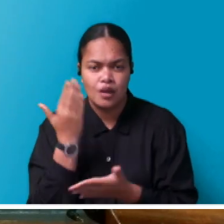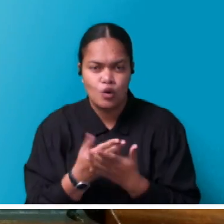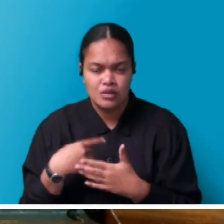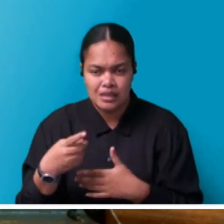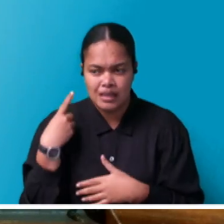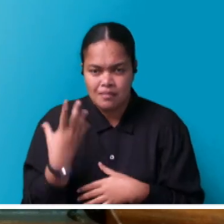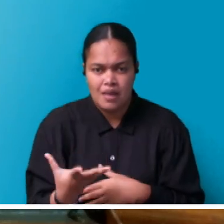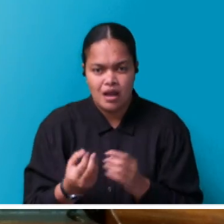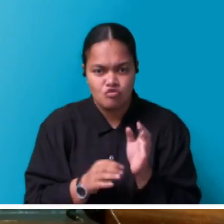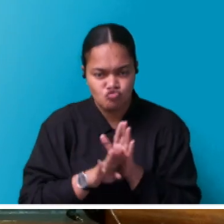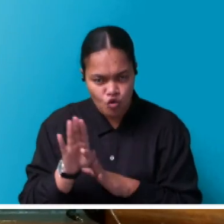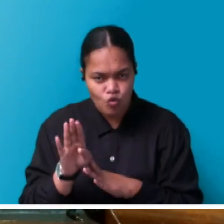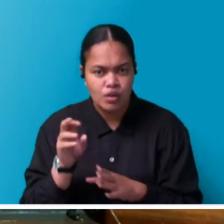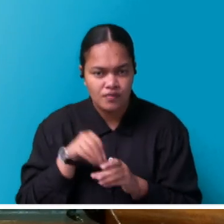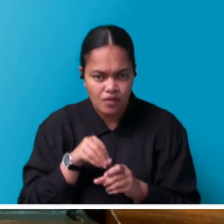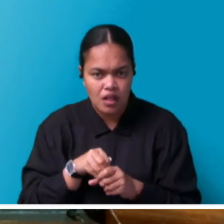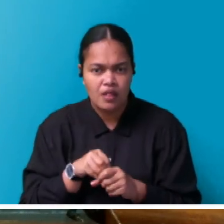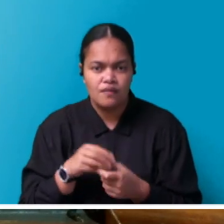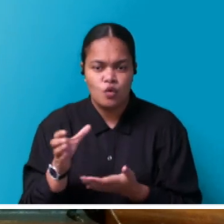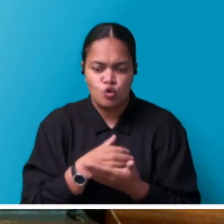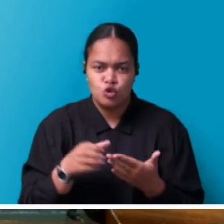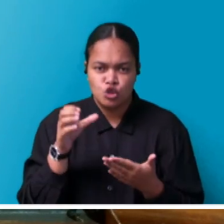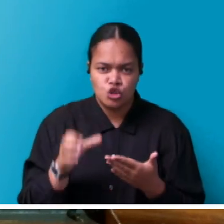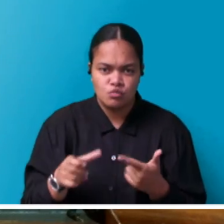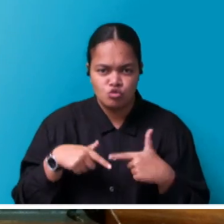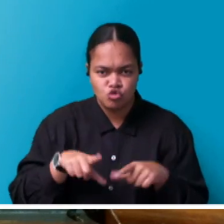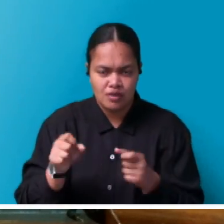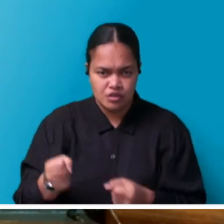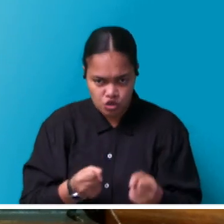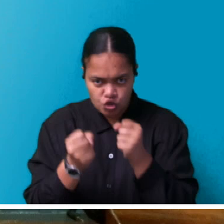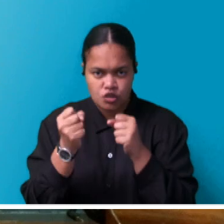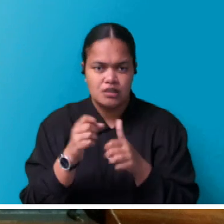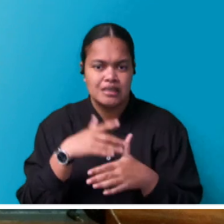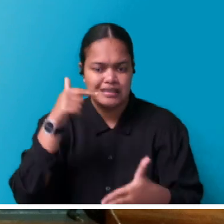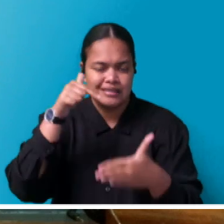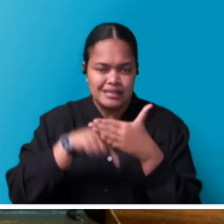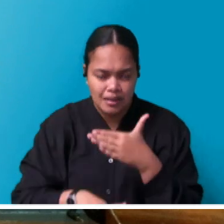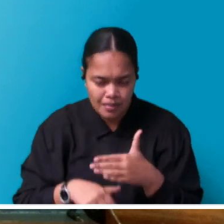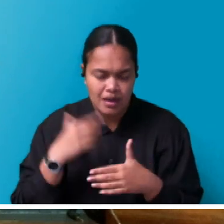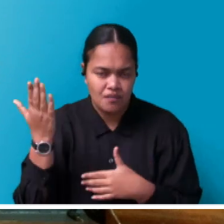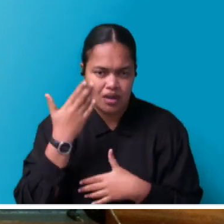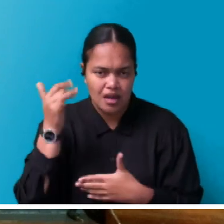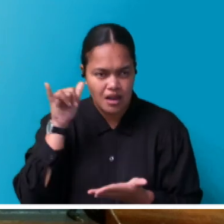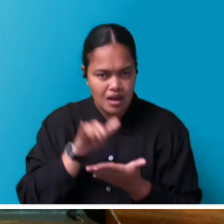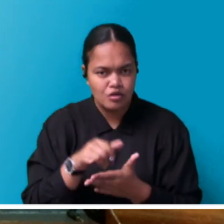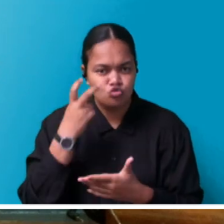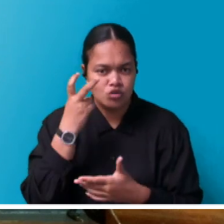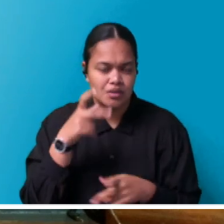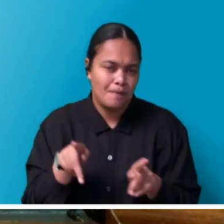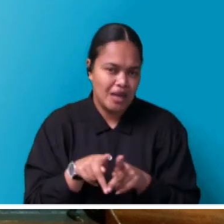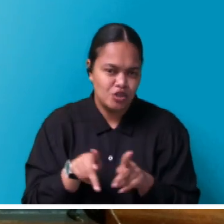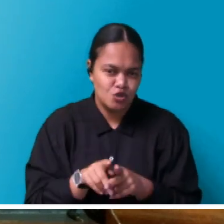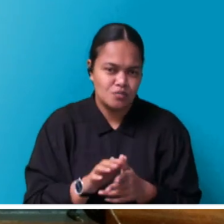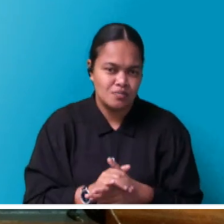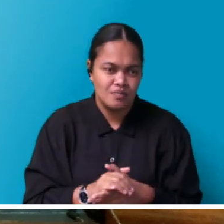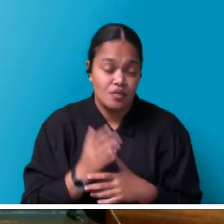growth, evolving consumer travel patterns, and the strategic deepening of airline and tourism partnerships.